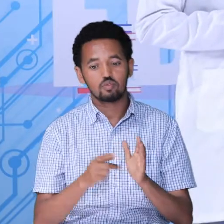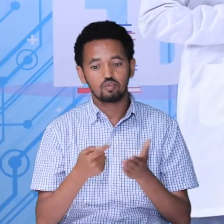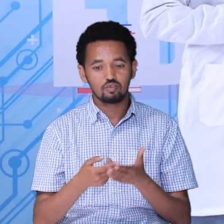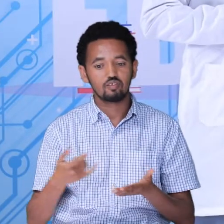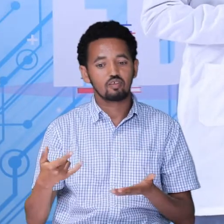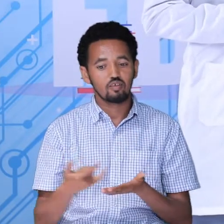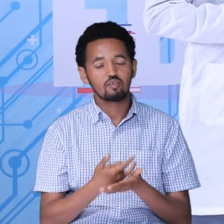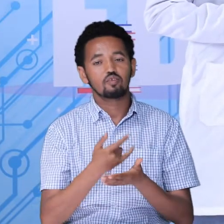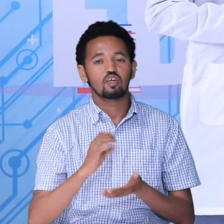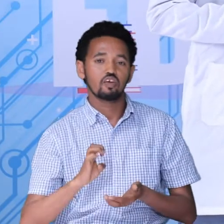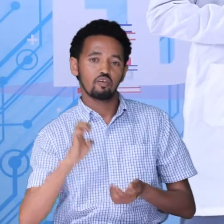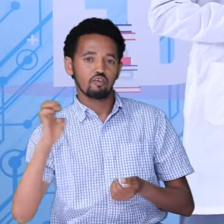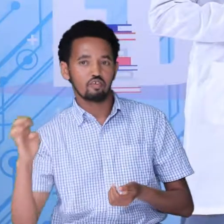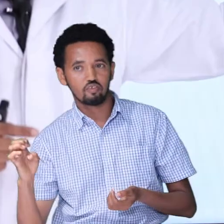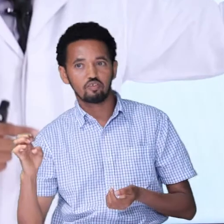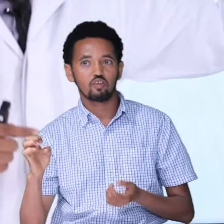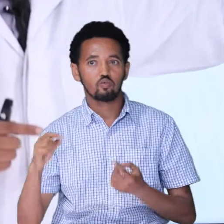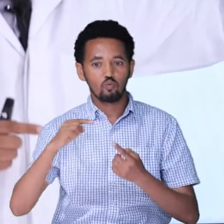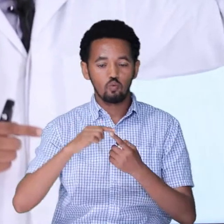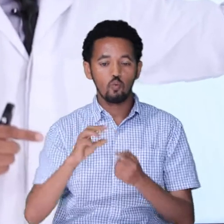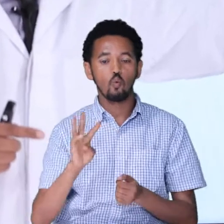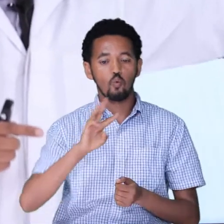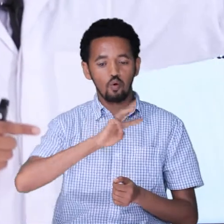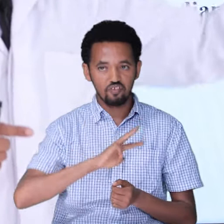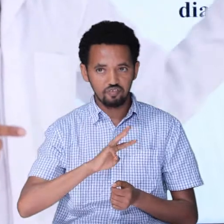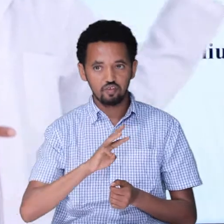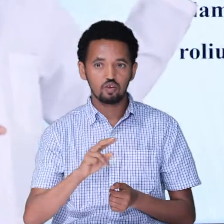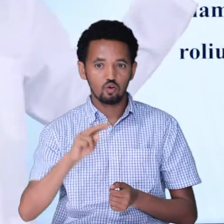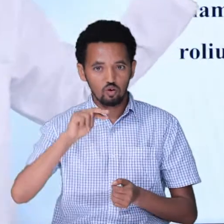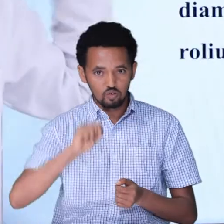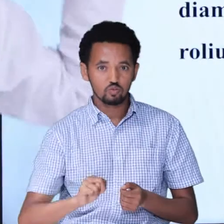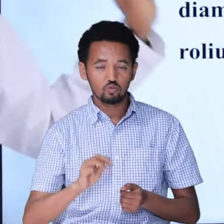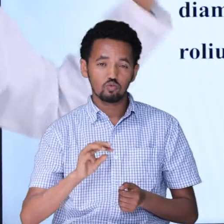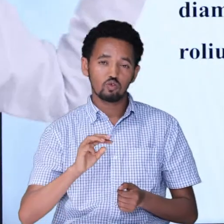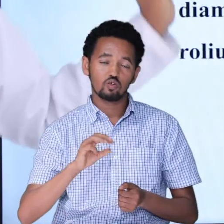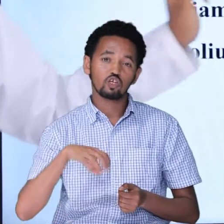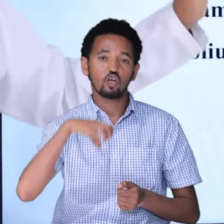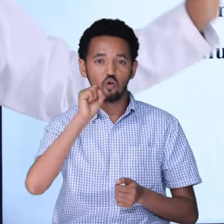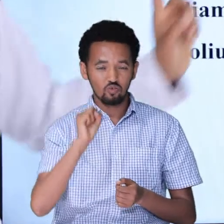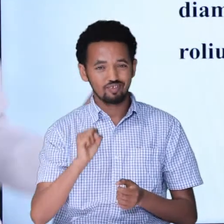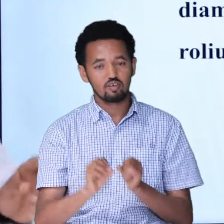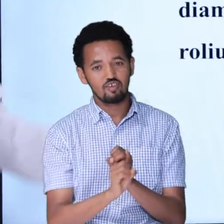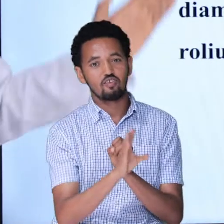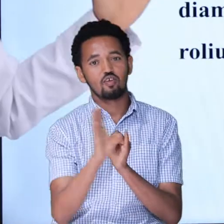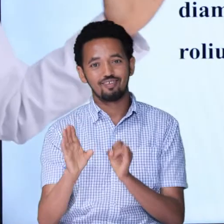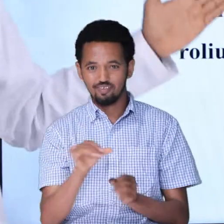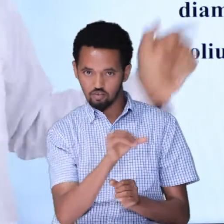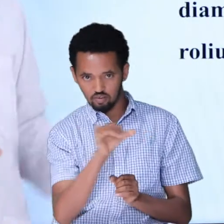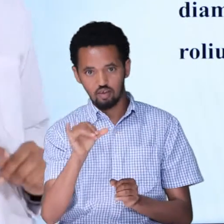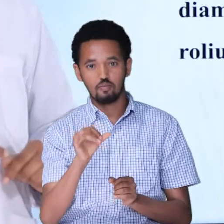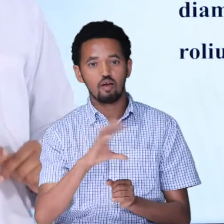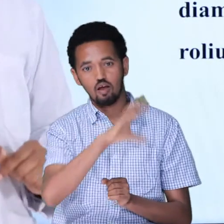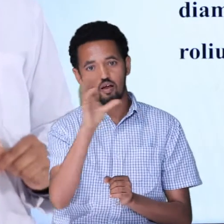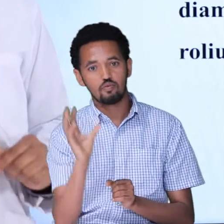east to west and north to south distances are almost the same. Africa